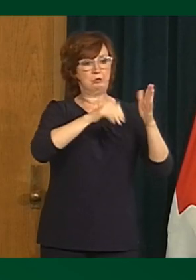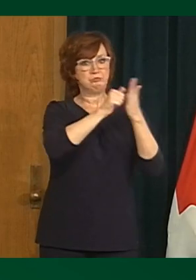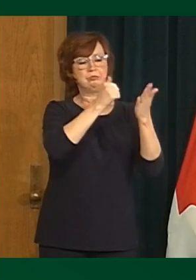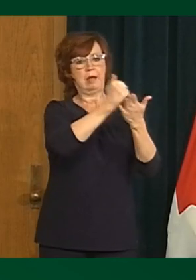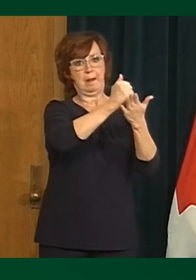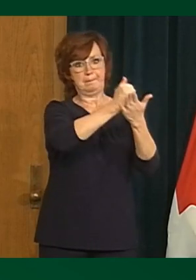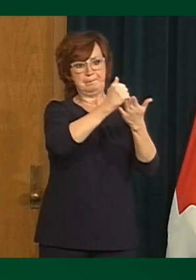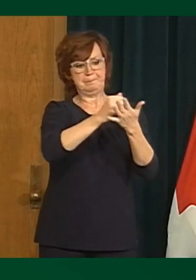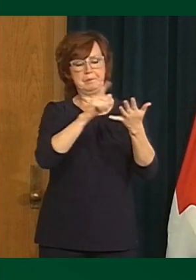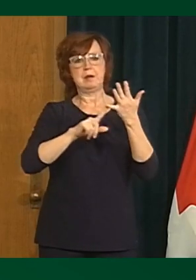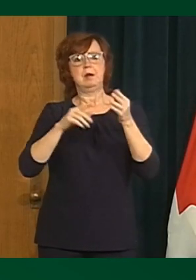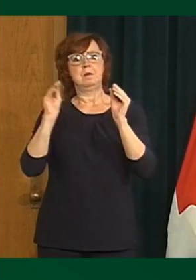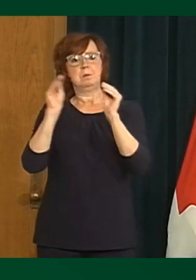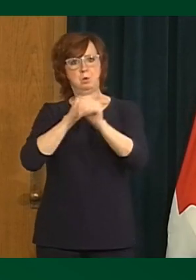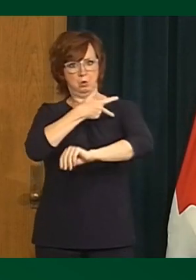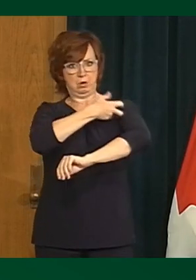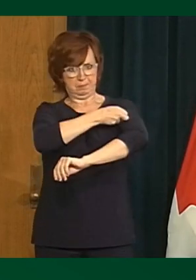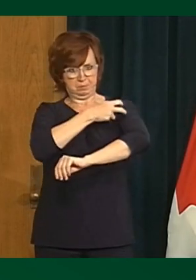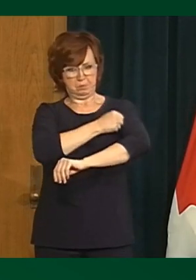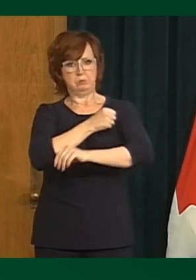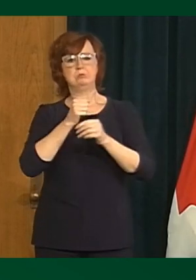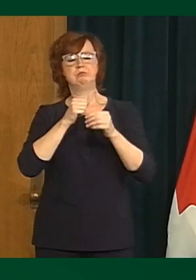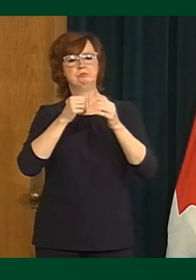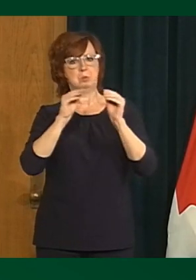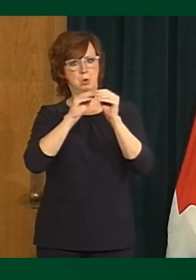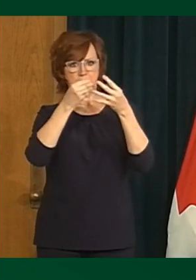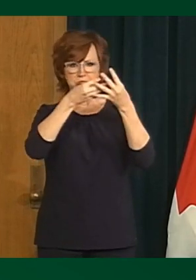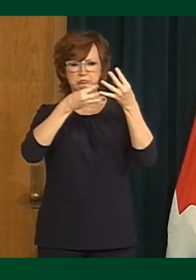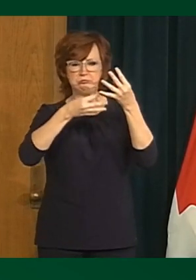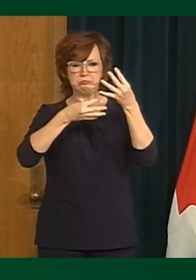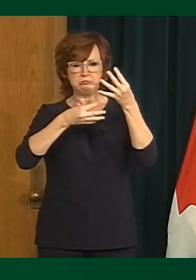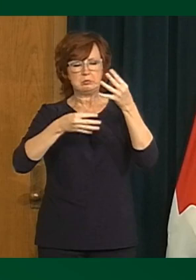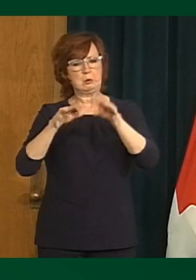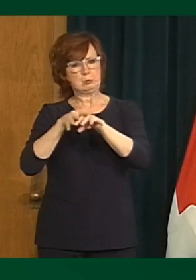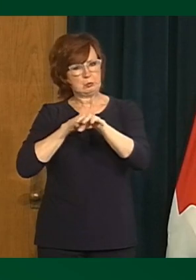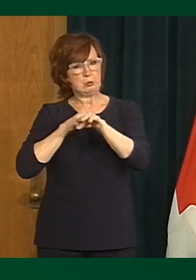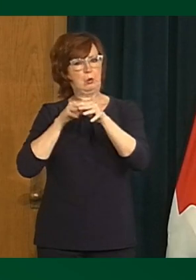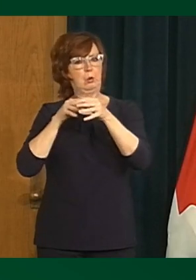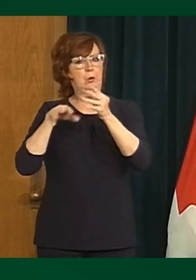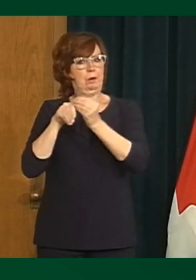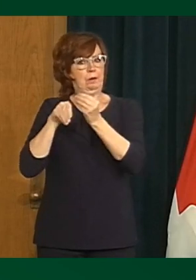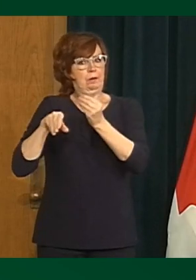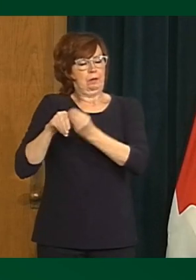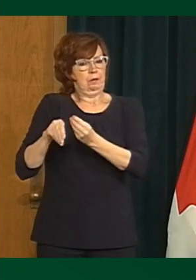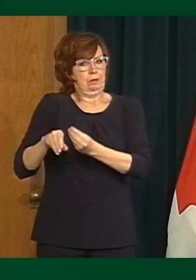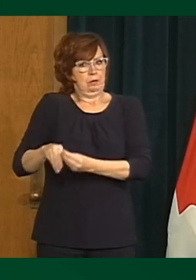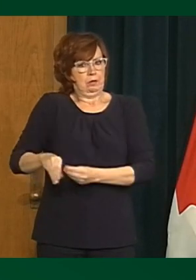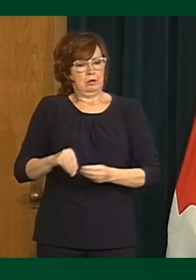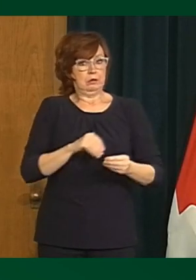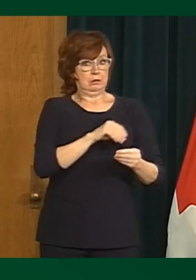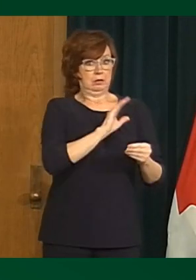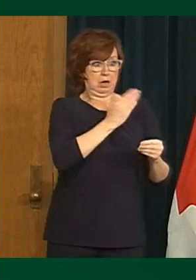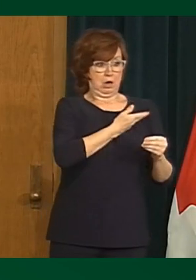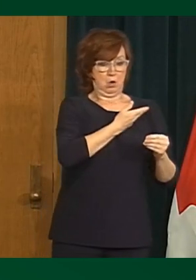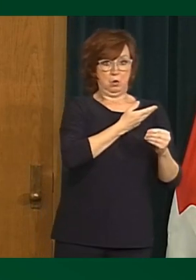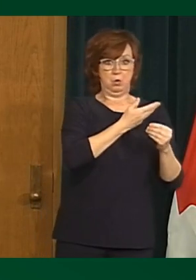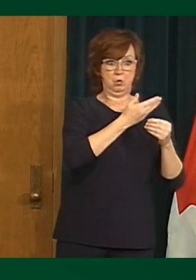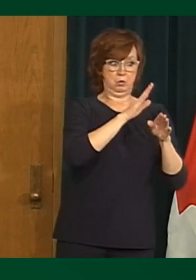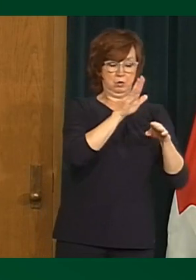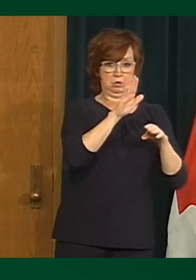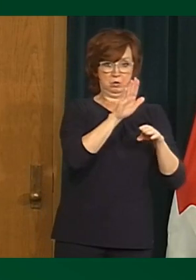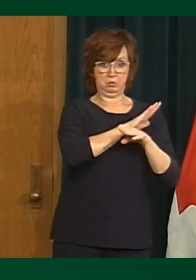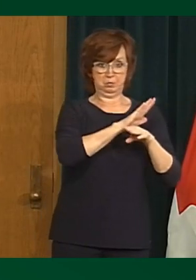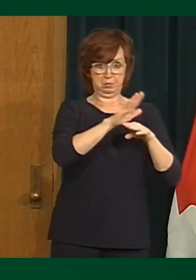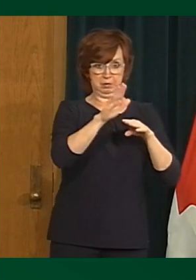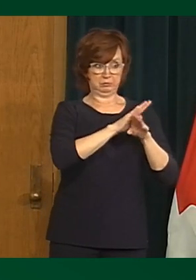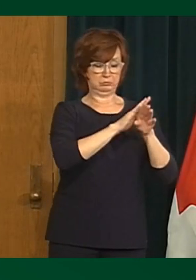immunizations. Like the rest of the reopening plan, the Saskatchewan Health Authority will continue to gradually expand other services in the days